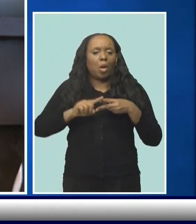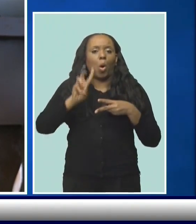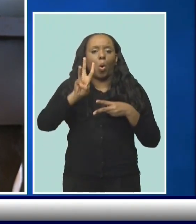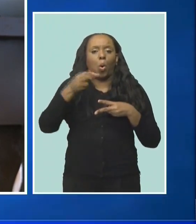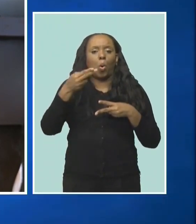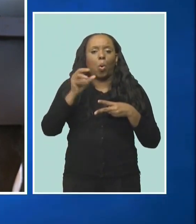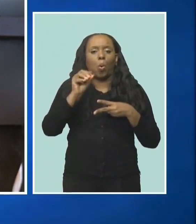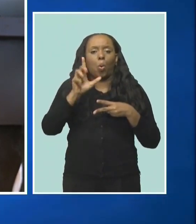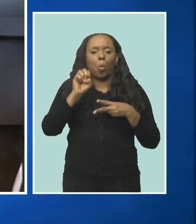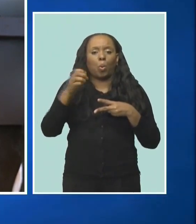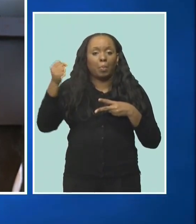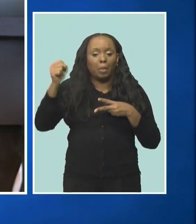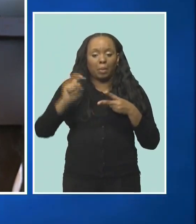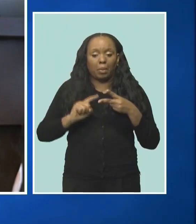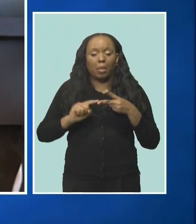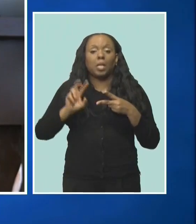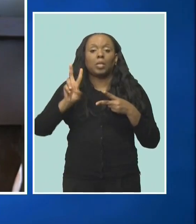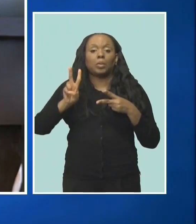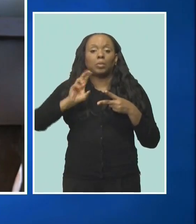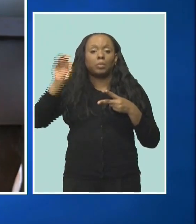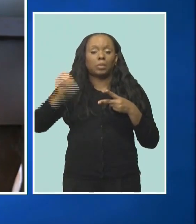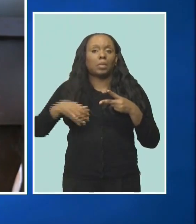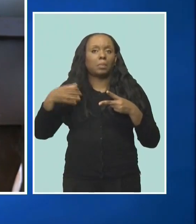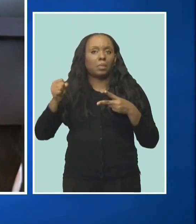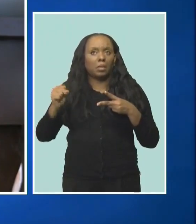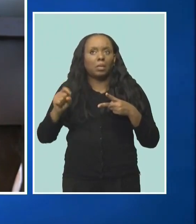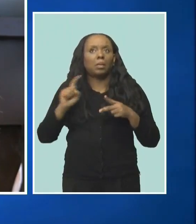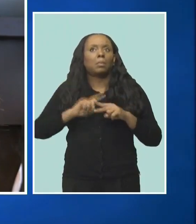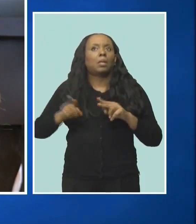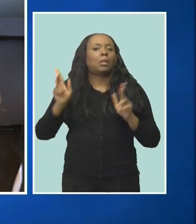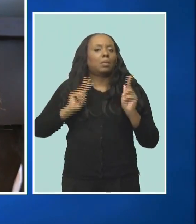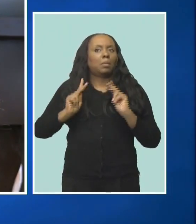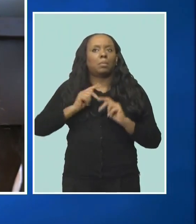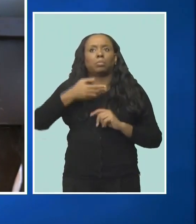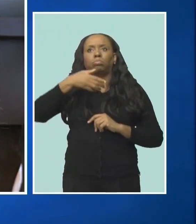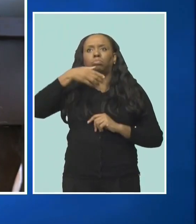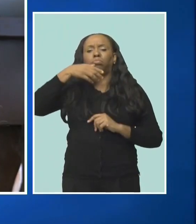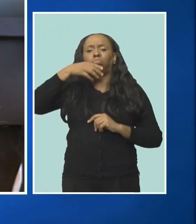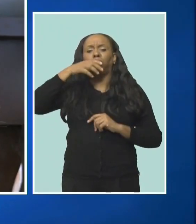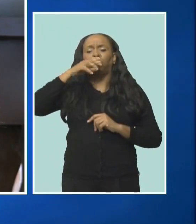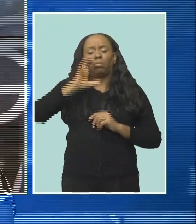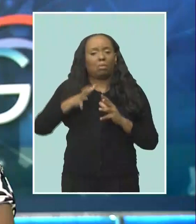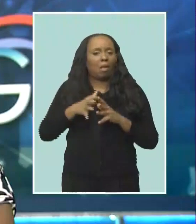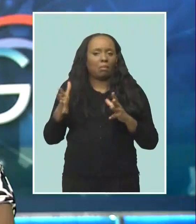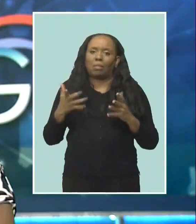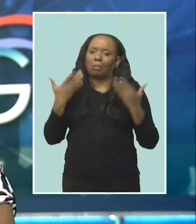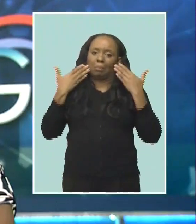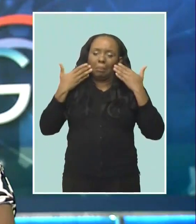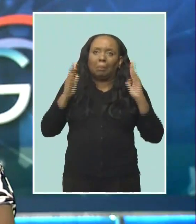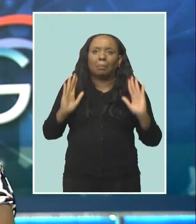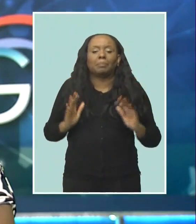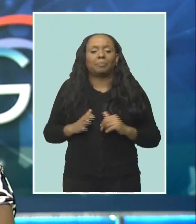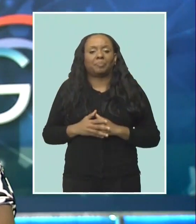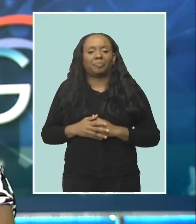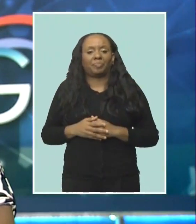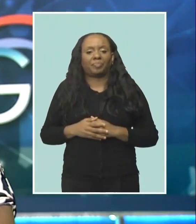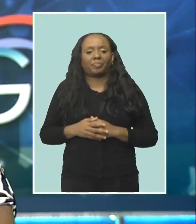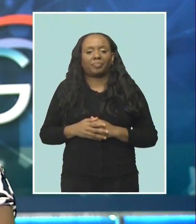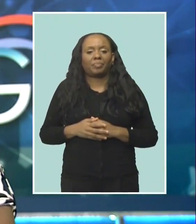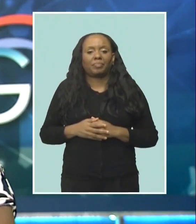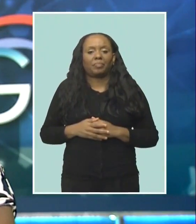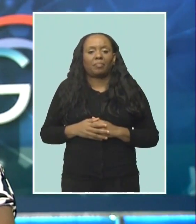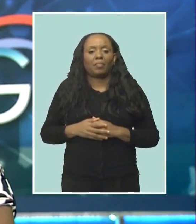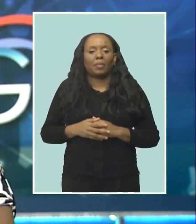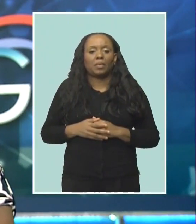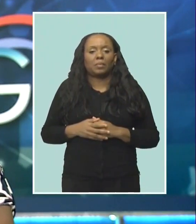be consumed? I can't say, because you know what happens in times of scarcity. And in more from People,